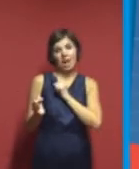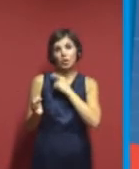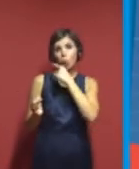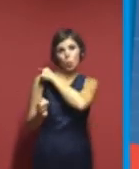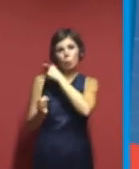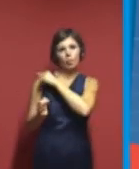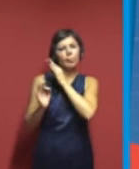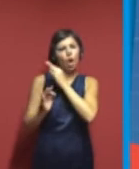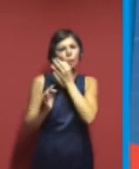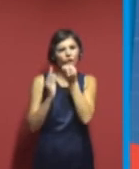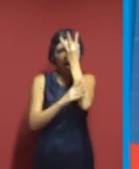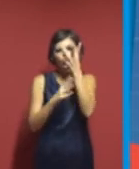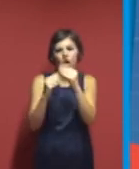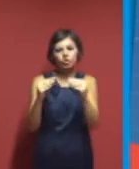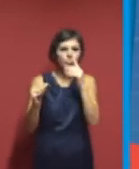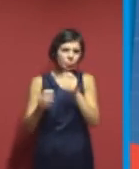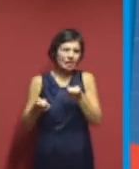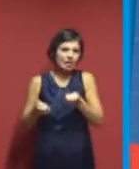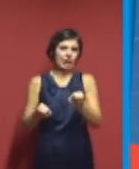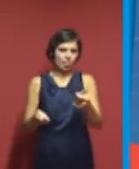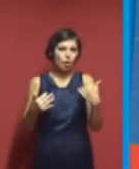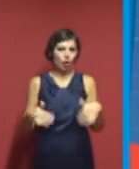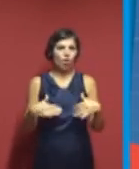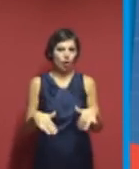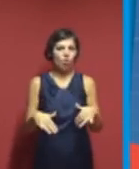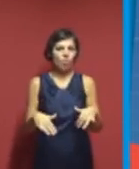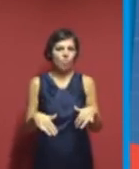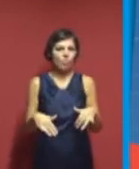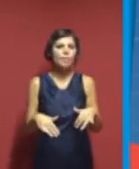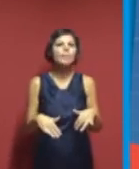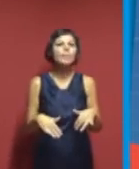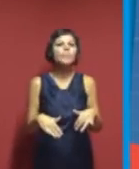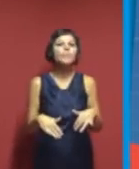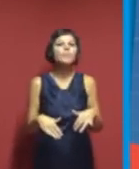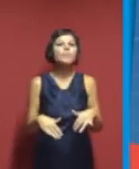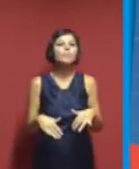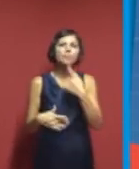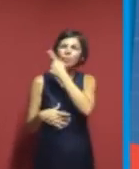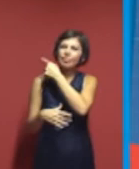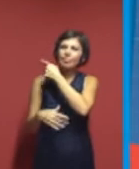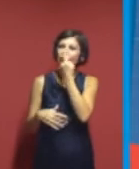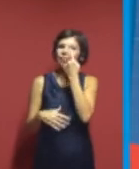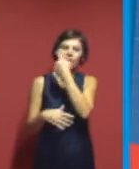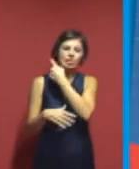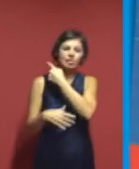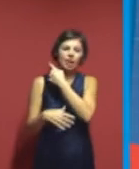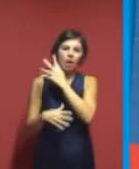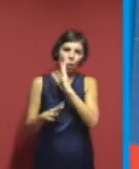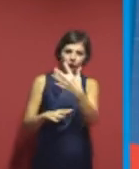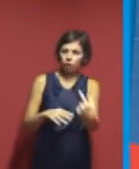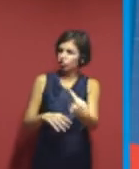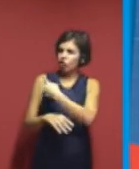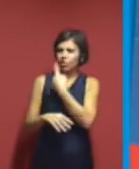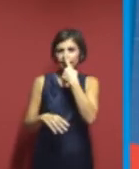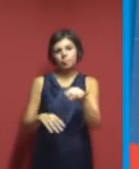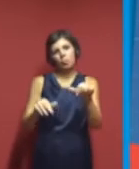And these are design fictions or diegetic prototypes. And since I stopped writing for Make magazine,